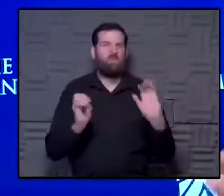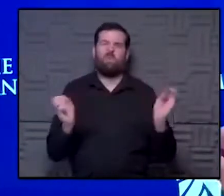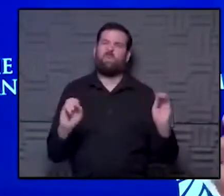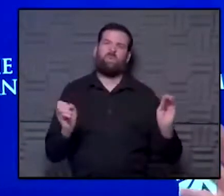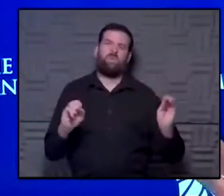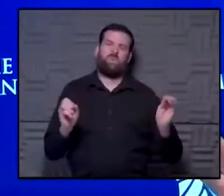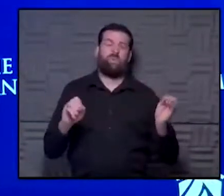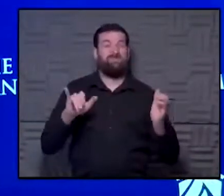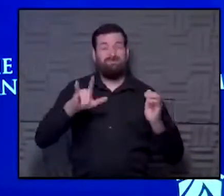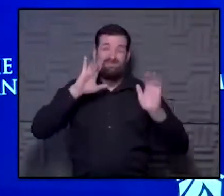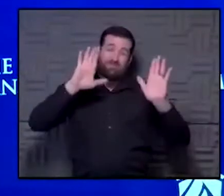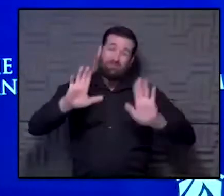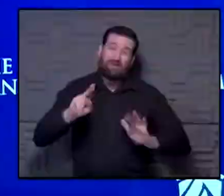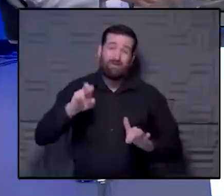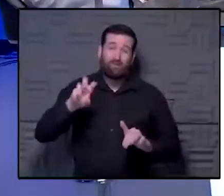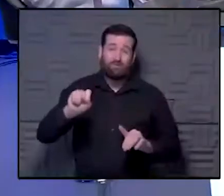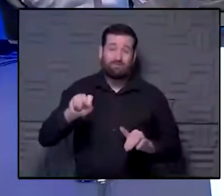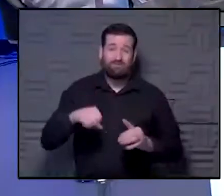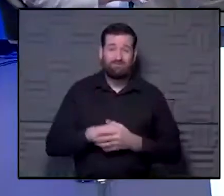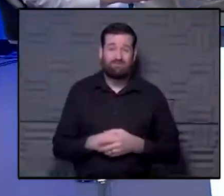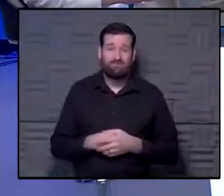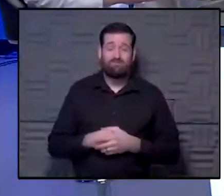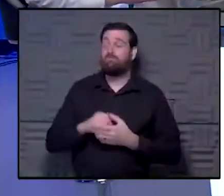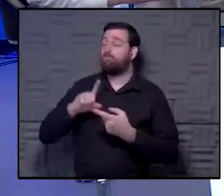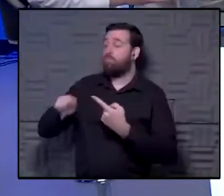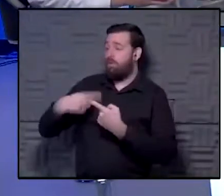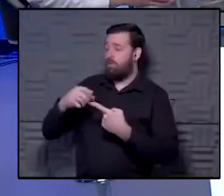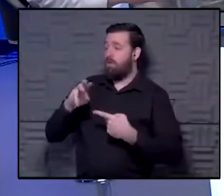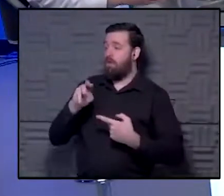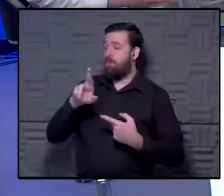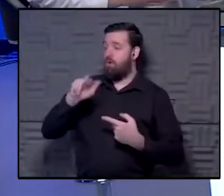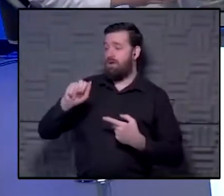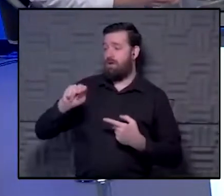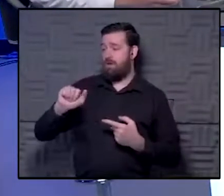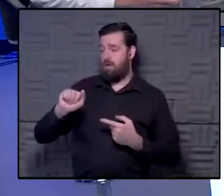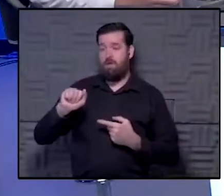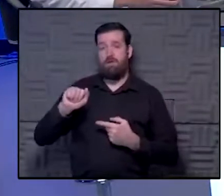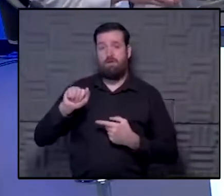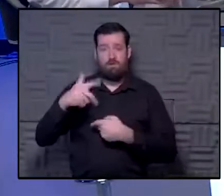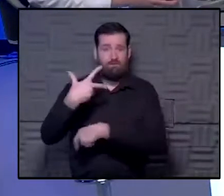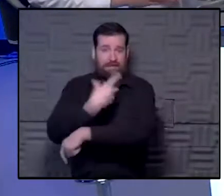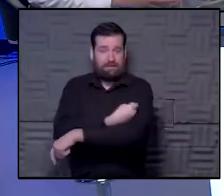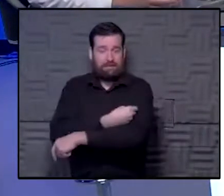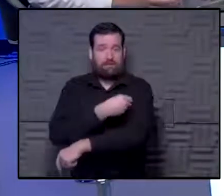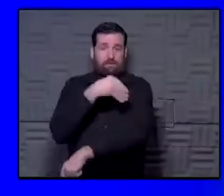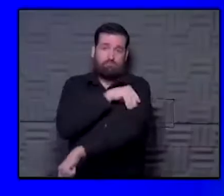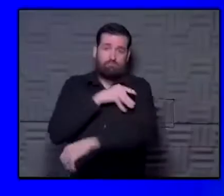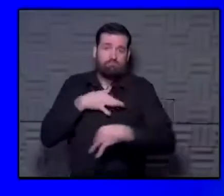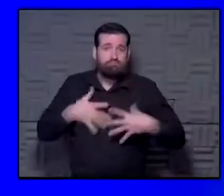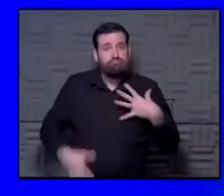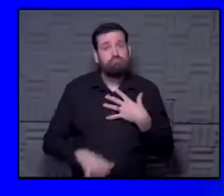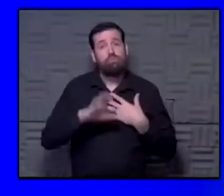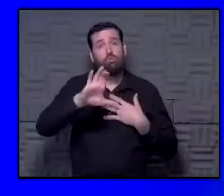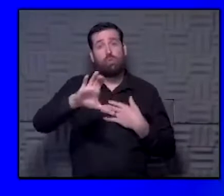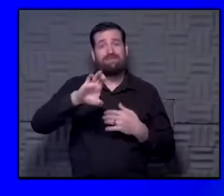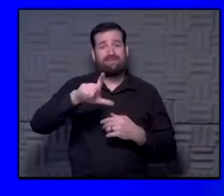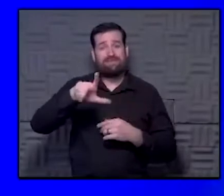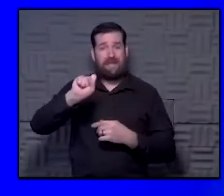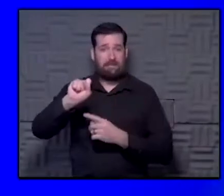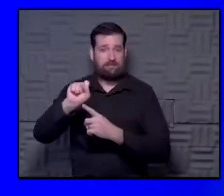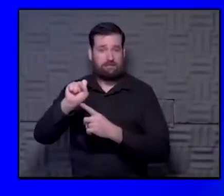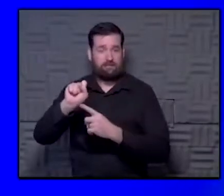that's great news. And I would like to say, when the mRNA vaccine gets injected into your body, your cells actually start